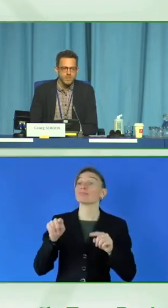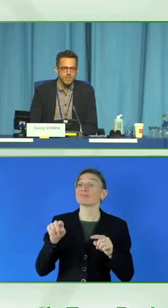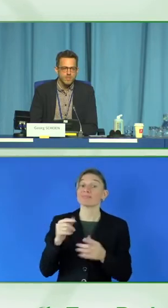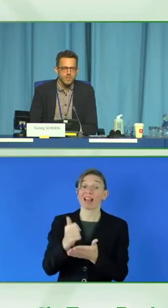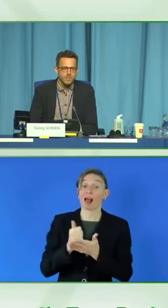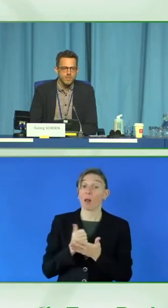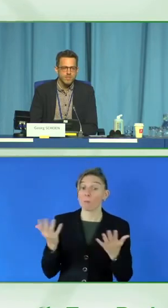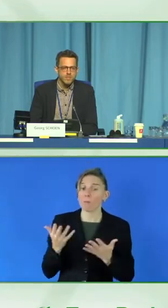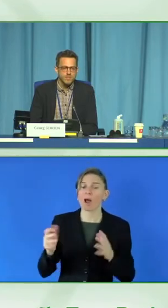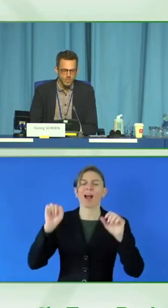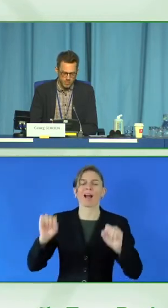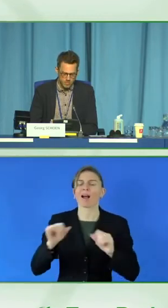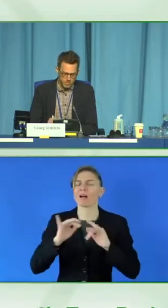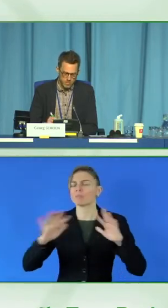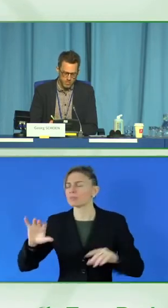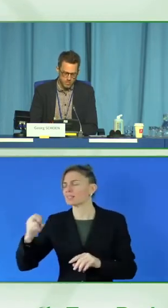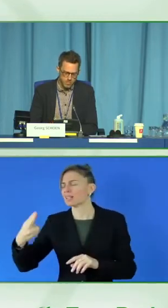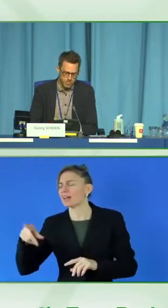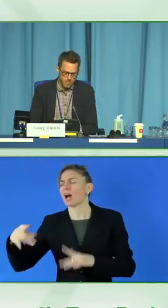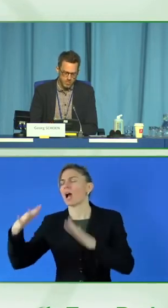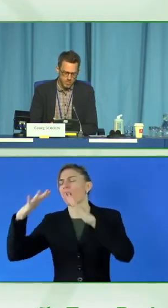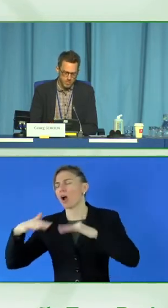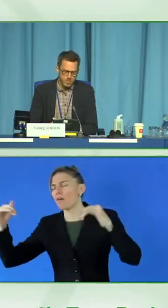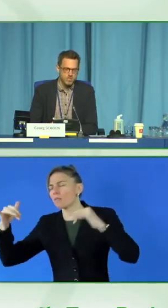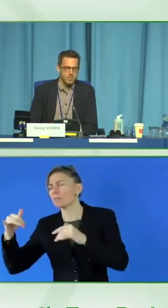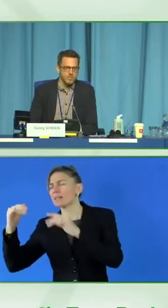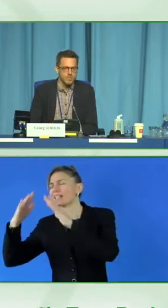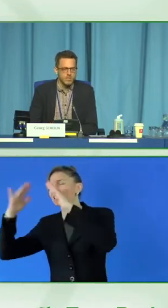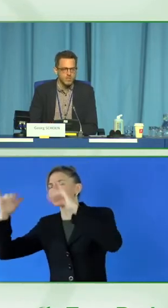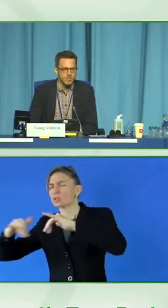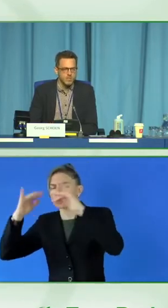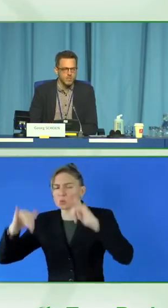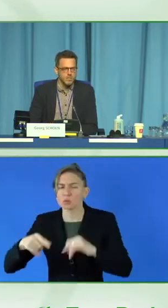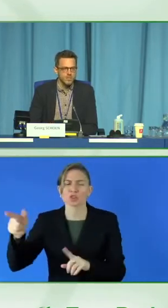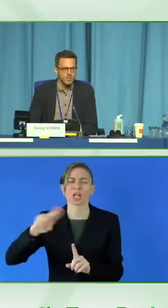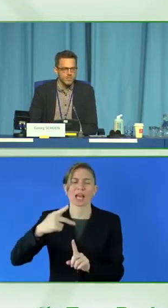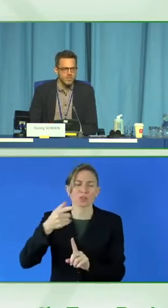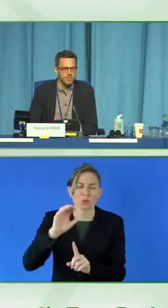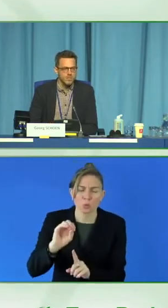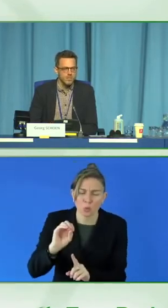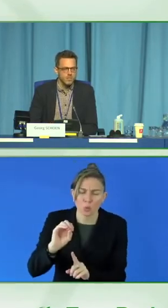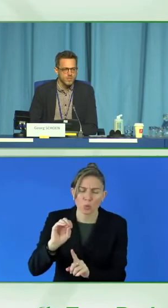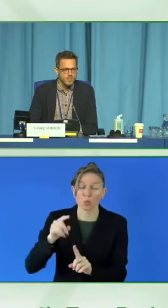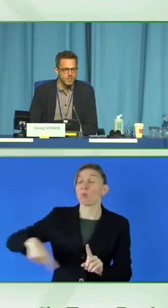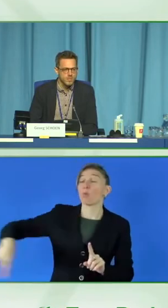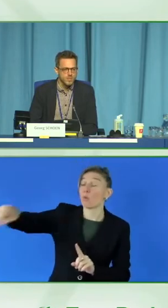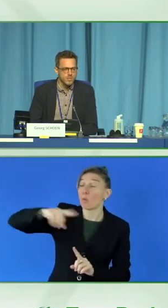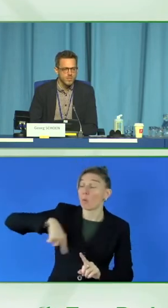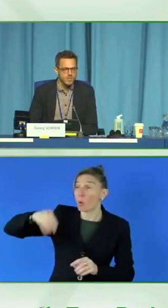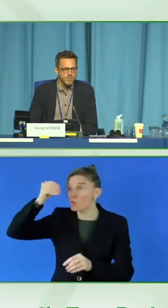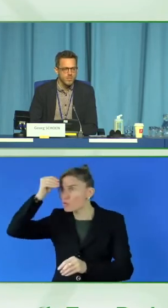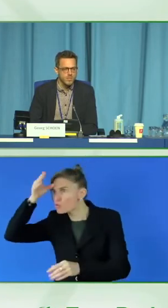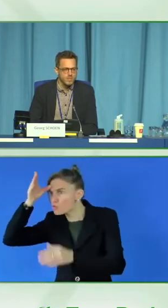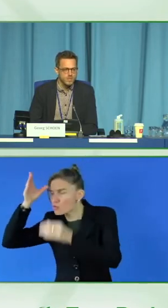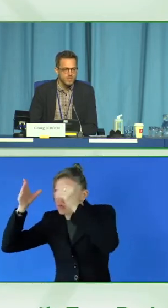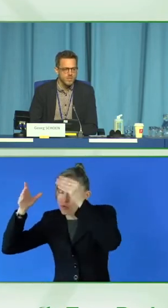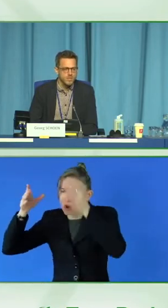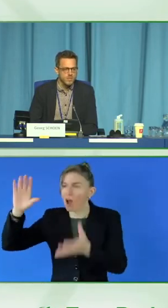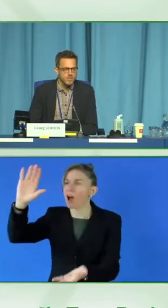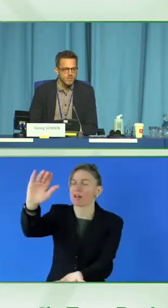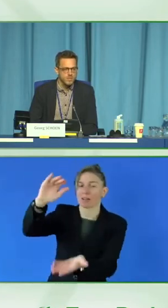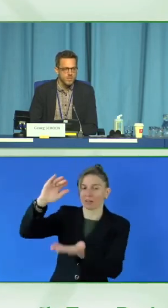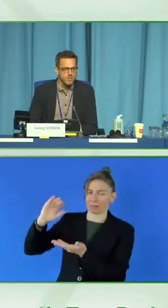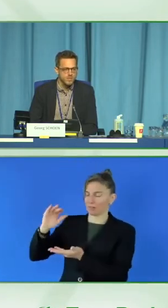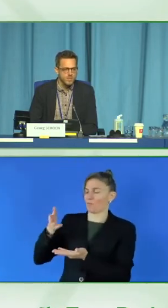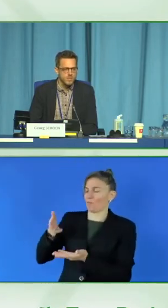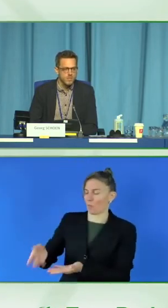government institutions, nonprofits, and bring their collective knowledge to the startup ecosystem, that we